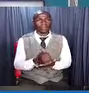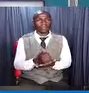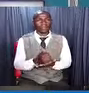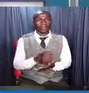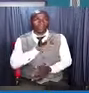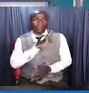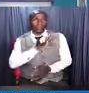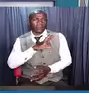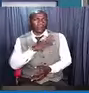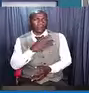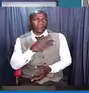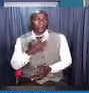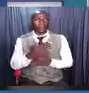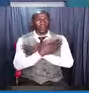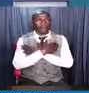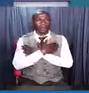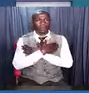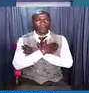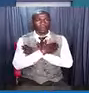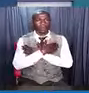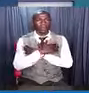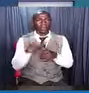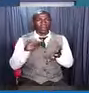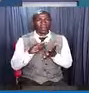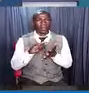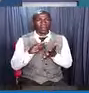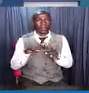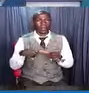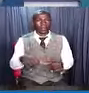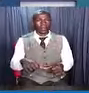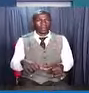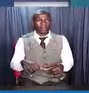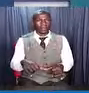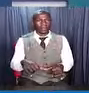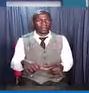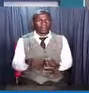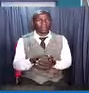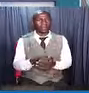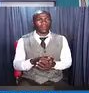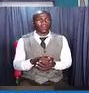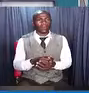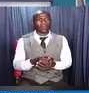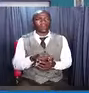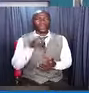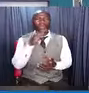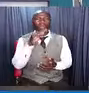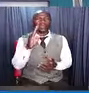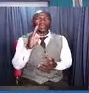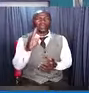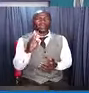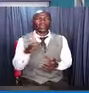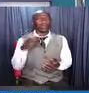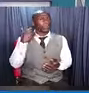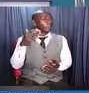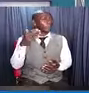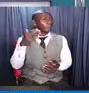Tunda la upendo. The fruit of love. Lidumulo. That. Lidumulo. That is everlasting. Lisilojua kukwazwa ni nini. That doesn't